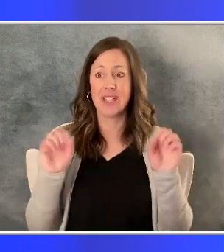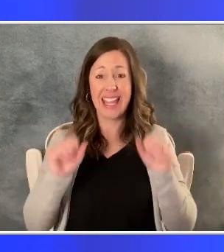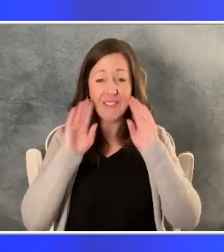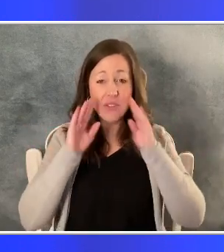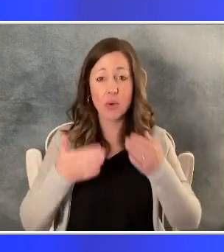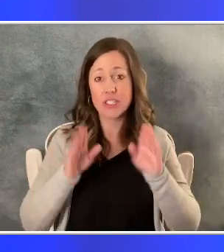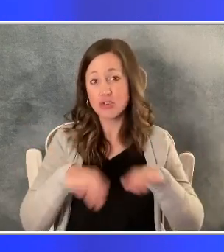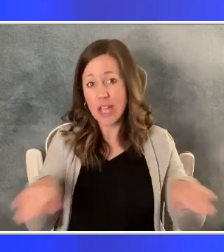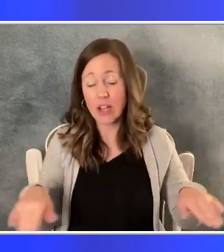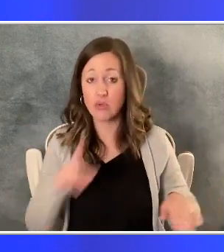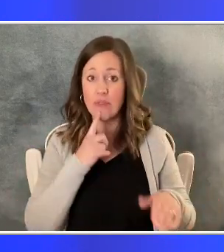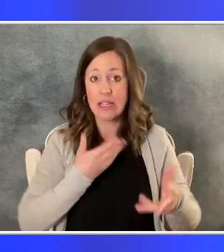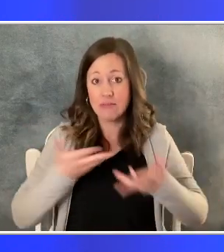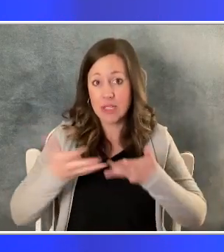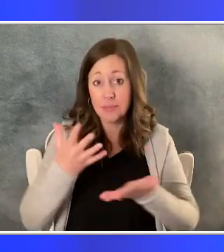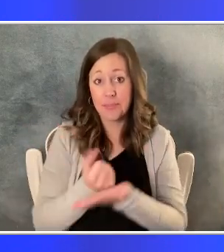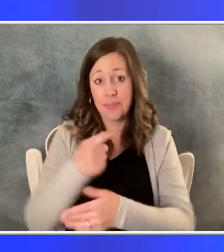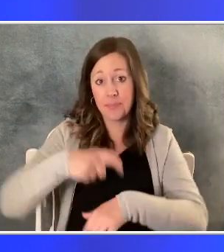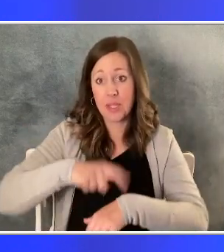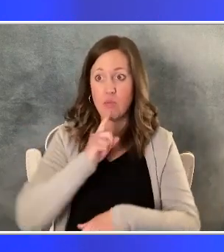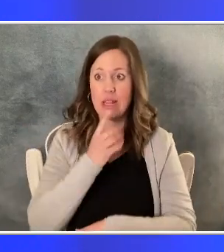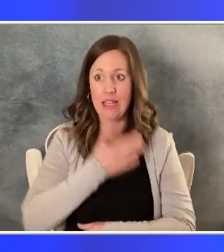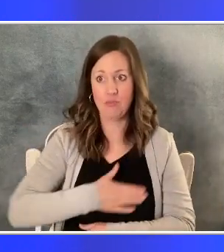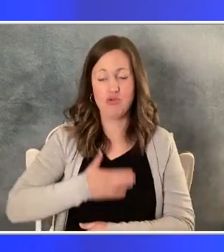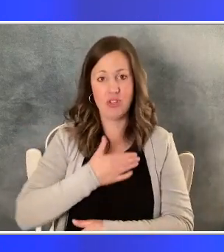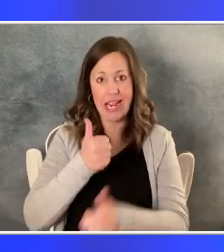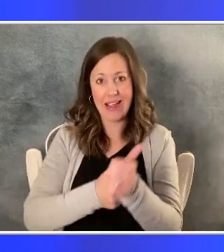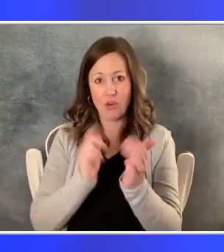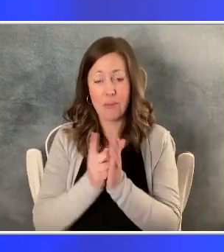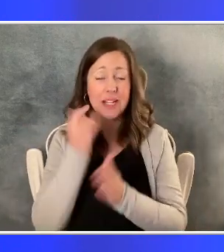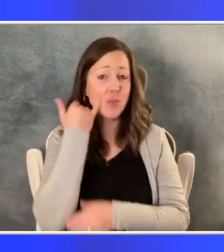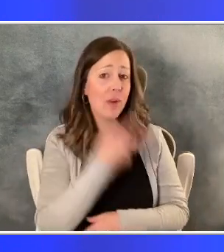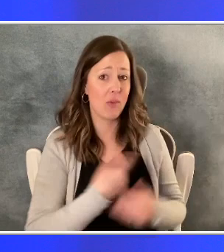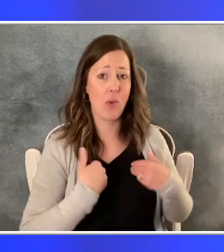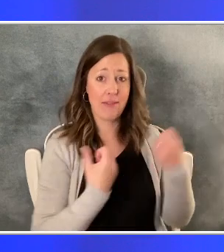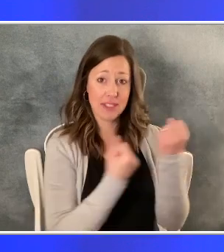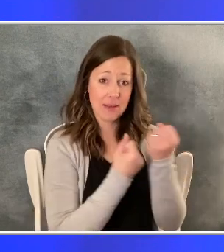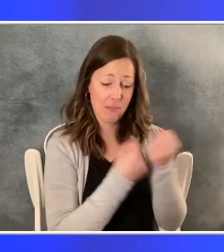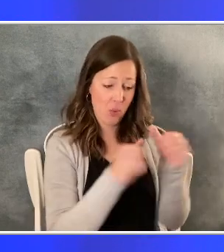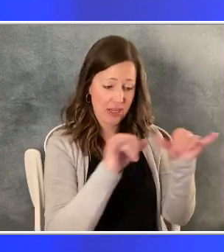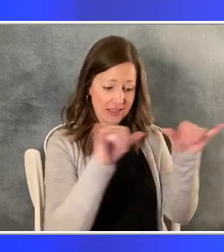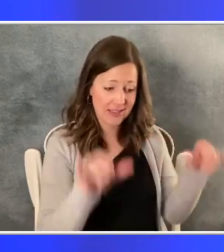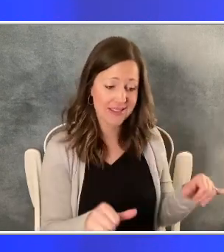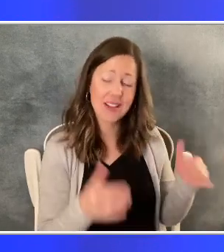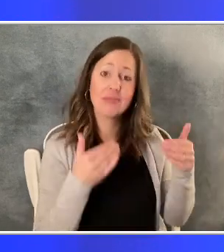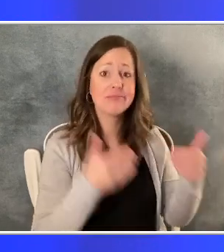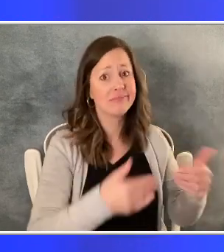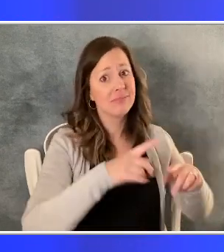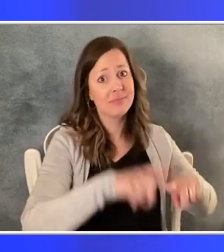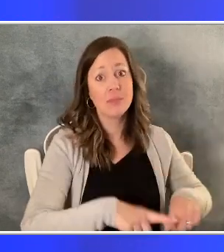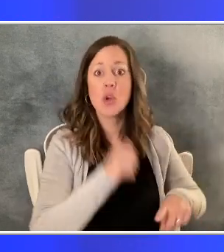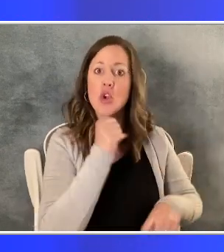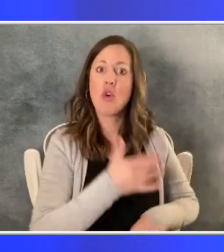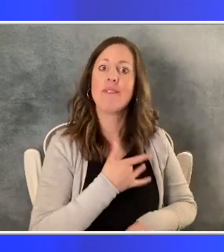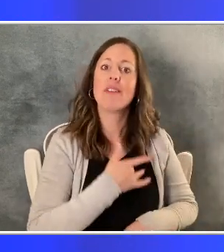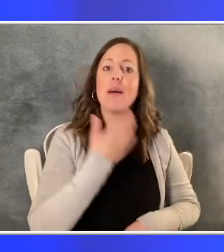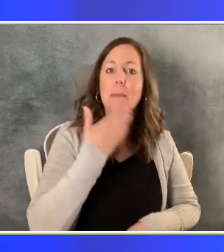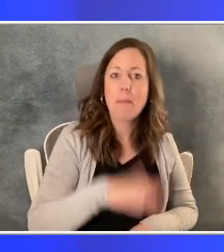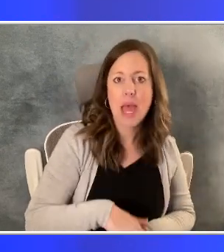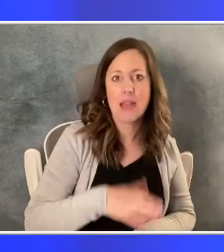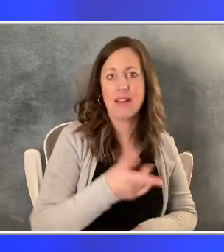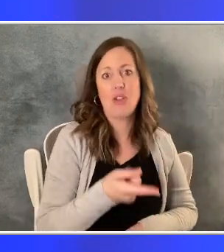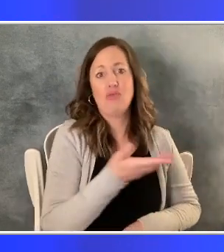child, and really appreciate every minute. So if you have a support system, lean on them. Don't feel bad when people are there to help you, and just take